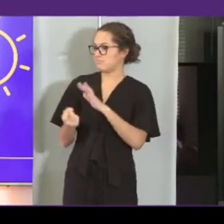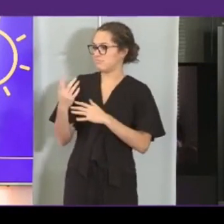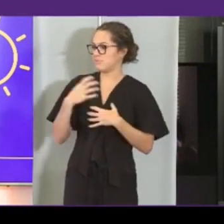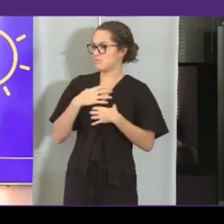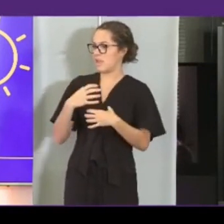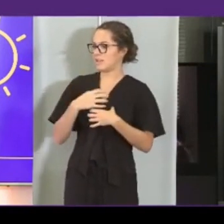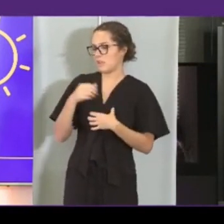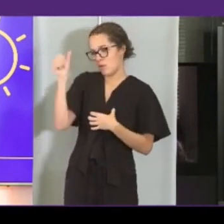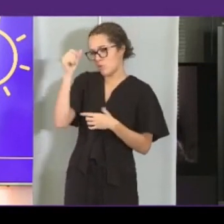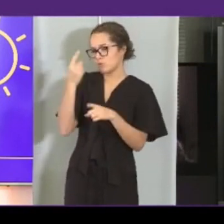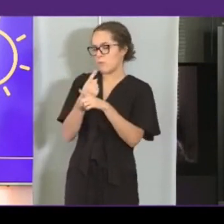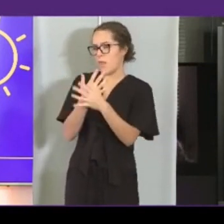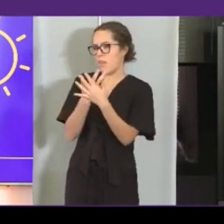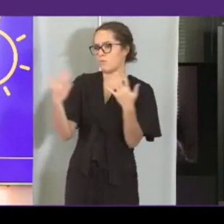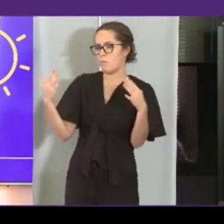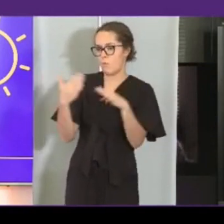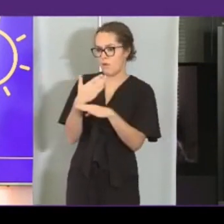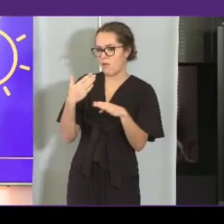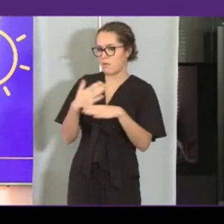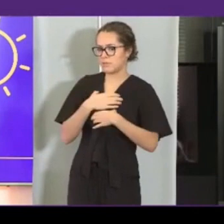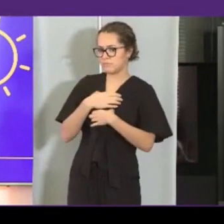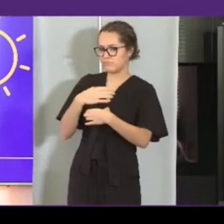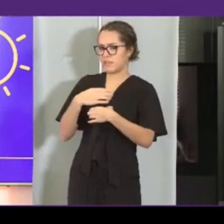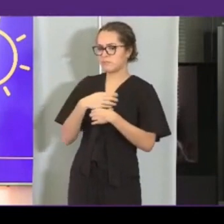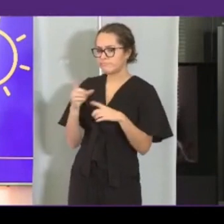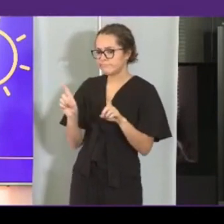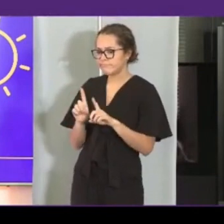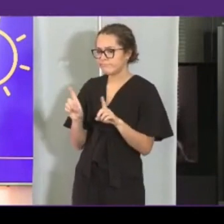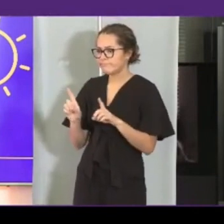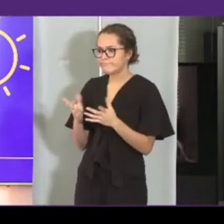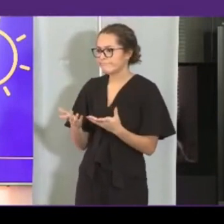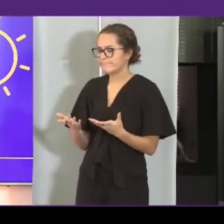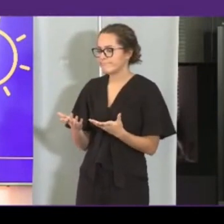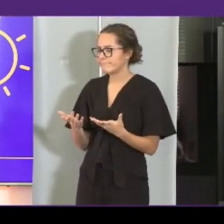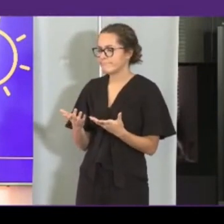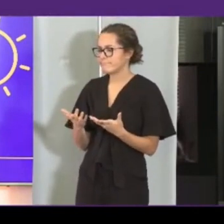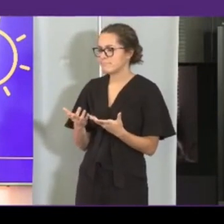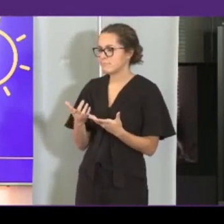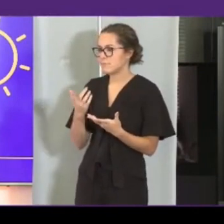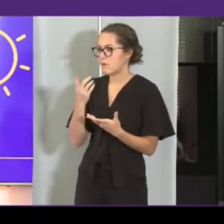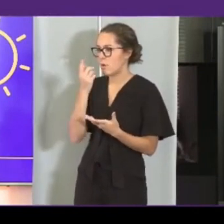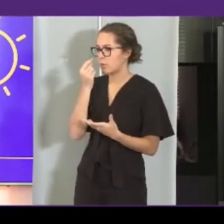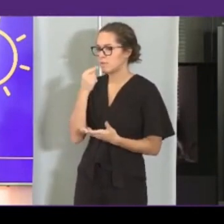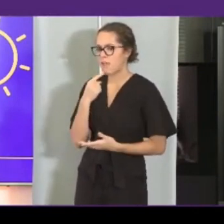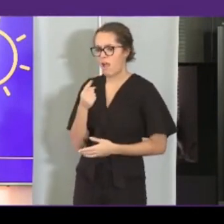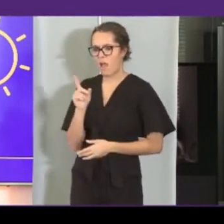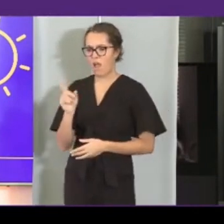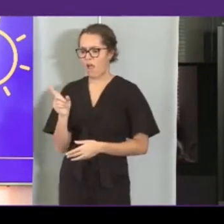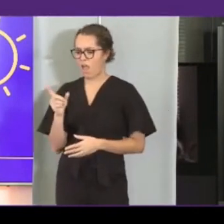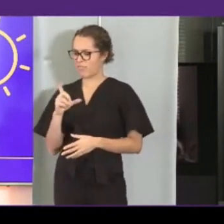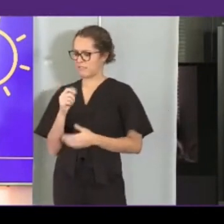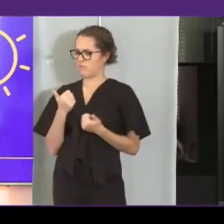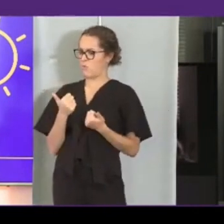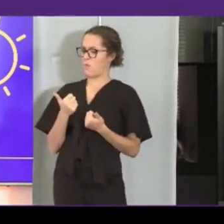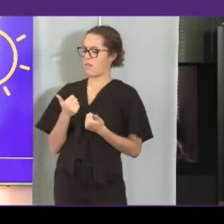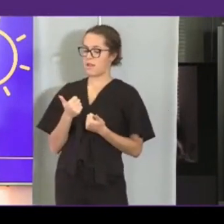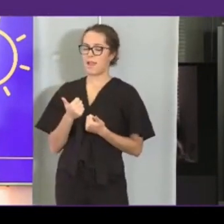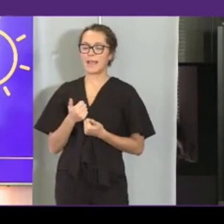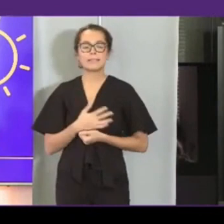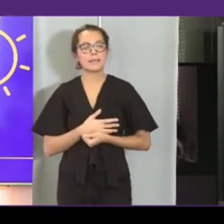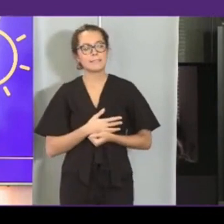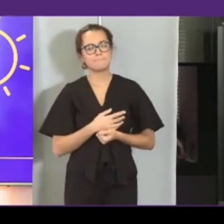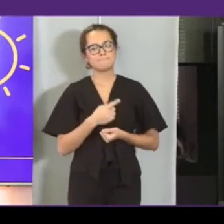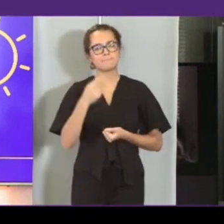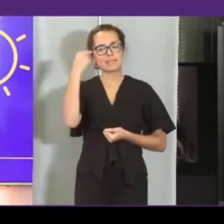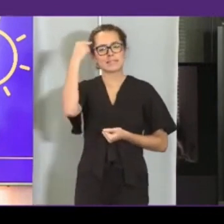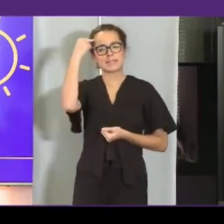huge range of work there. What are the bits that have surprised you, or that you're sort of going, oh wow, that's really cool? I think